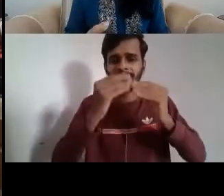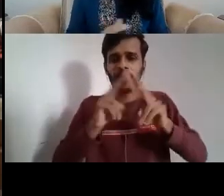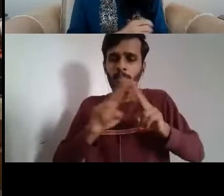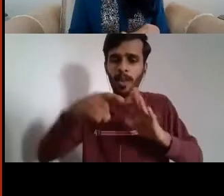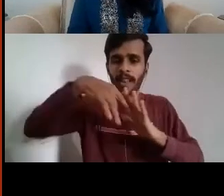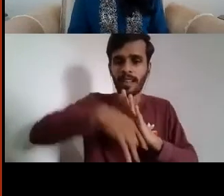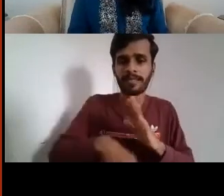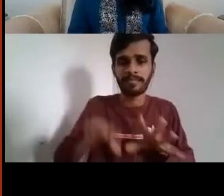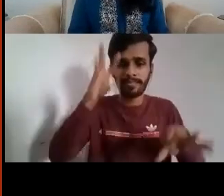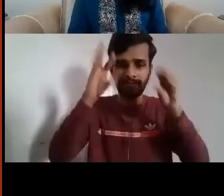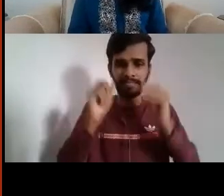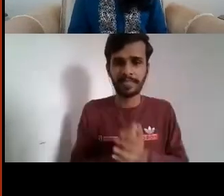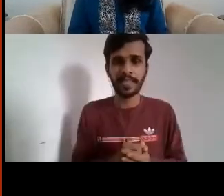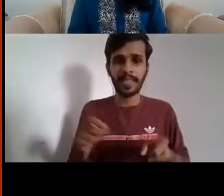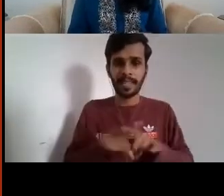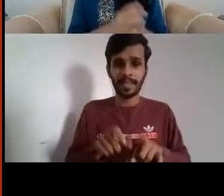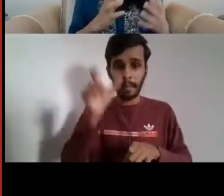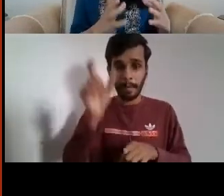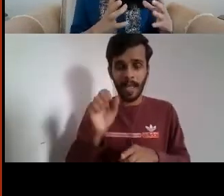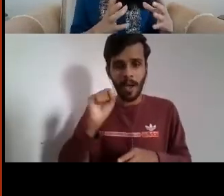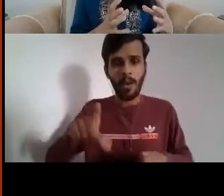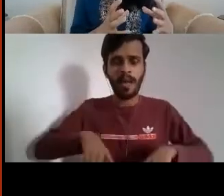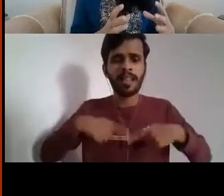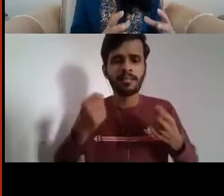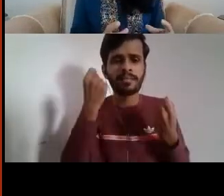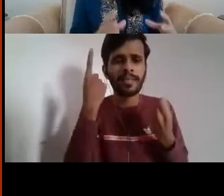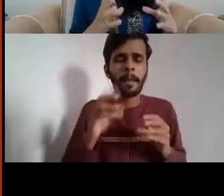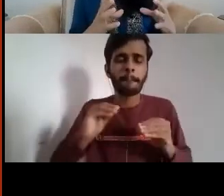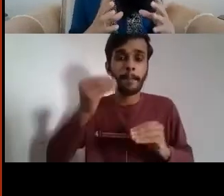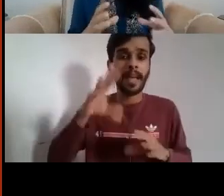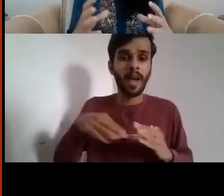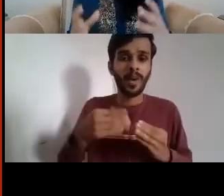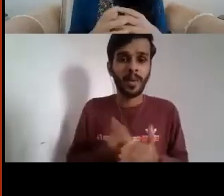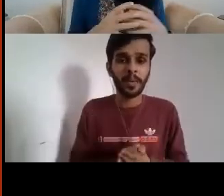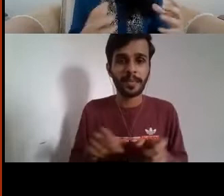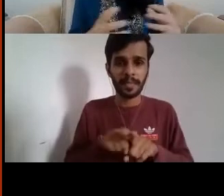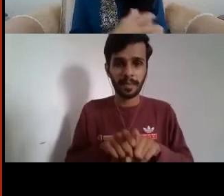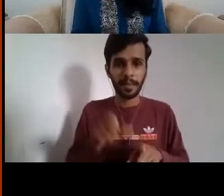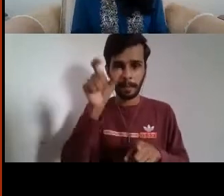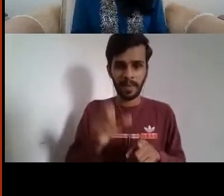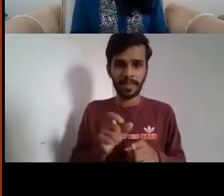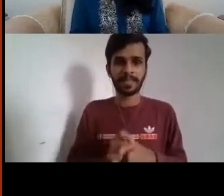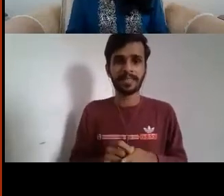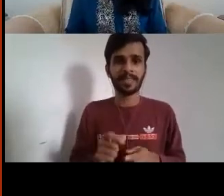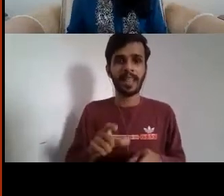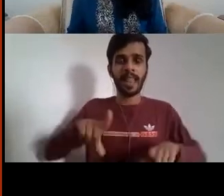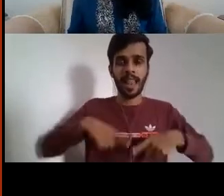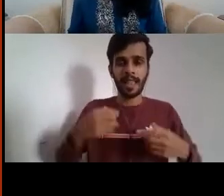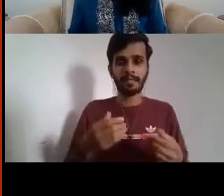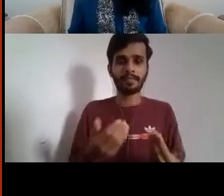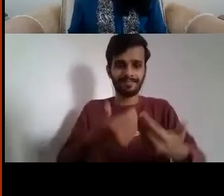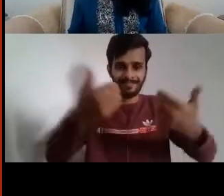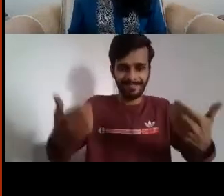For a better understanding of his life, we can split it into 3 eras. The